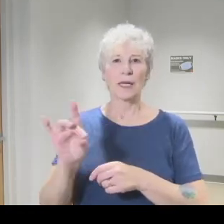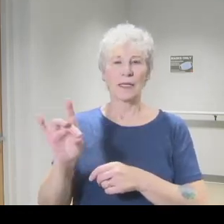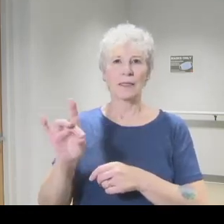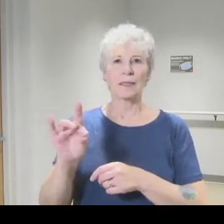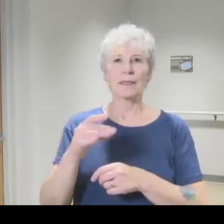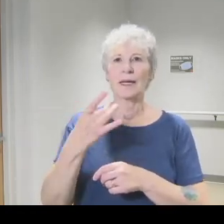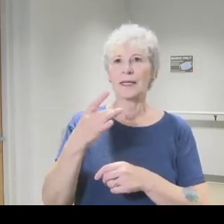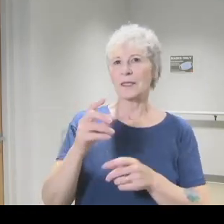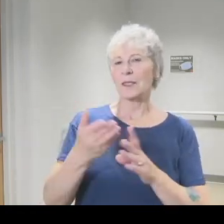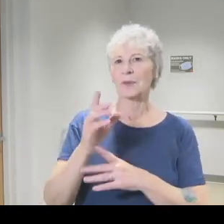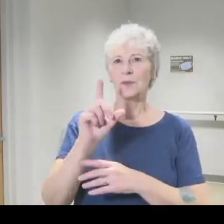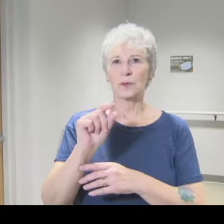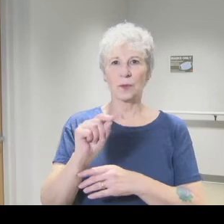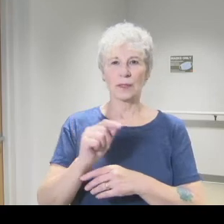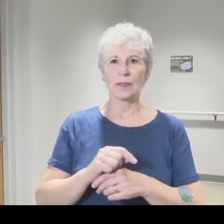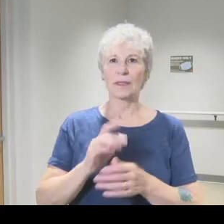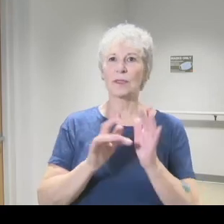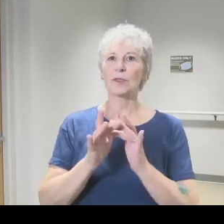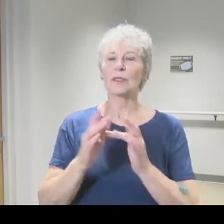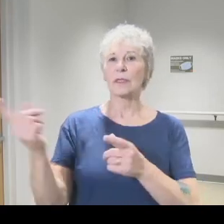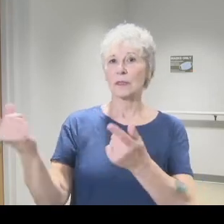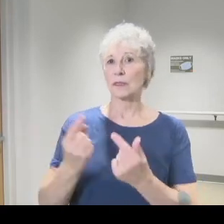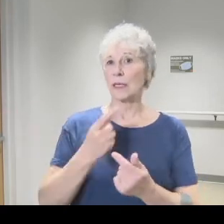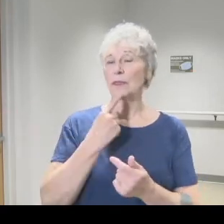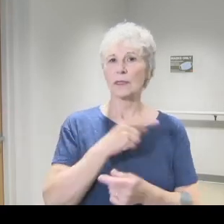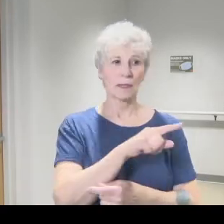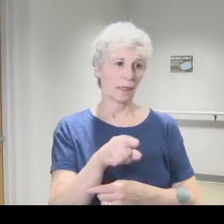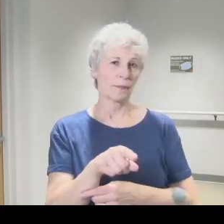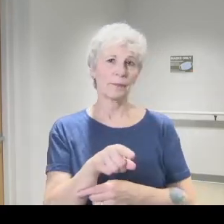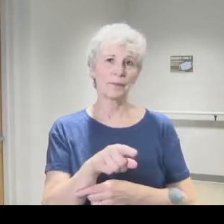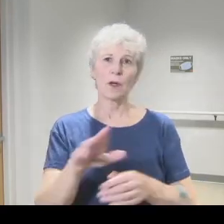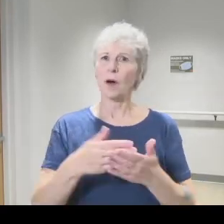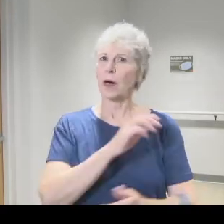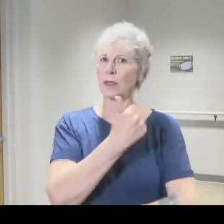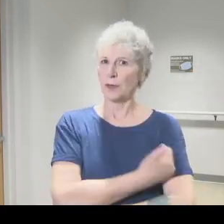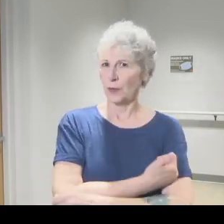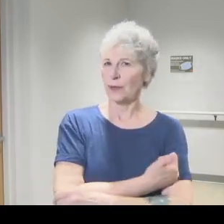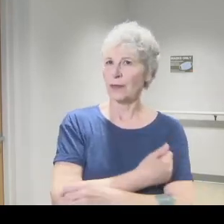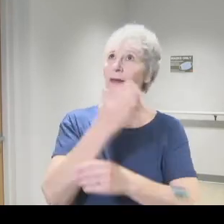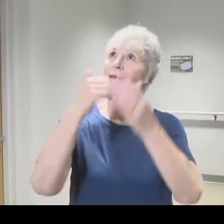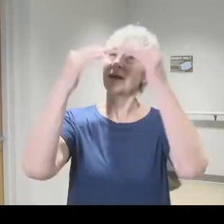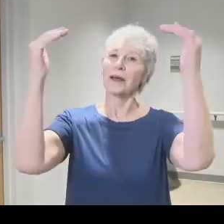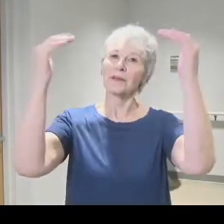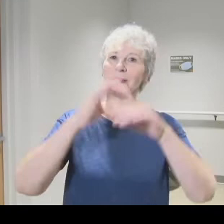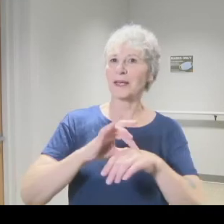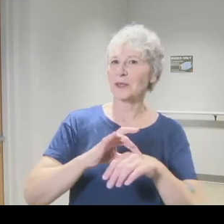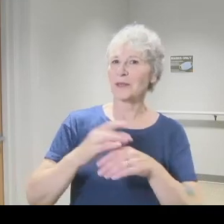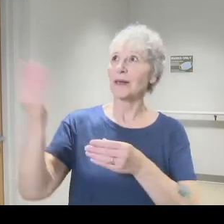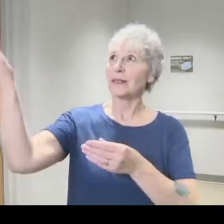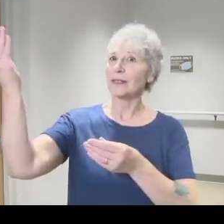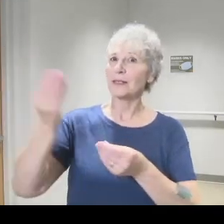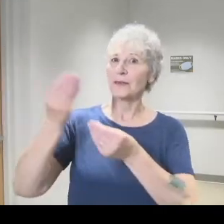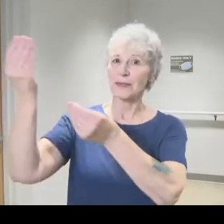Matthew 28:18-20. "And Jesus came and said to them, 'All authority in heaven and on earth has been given to